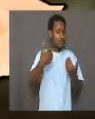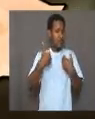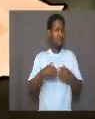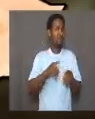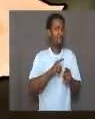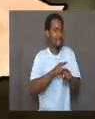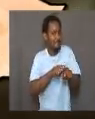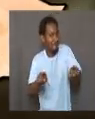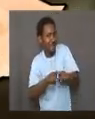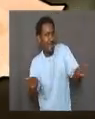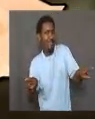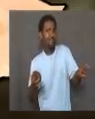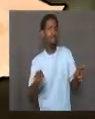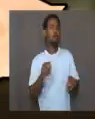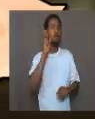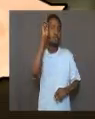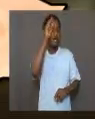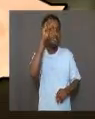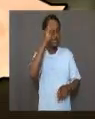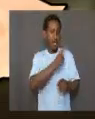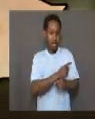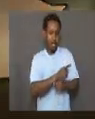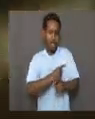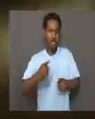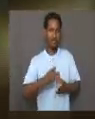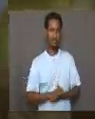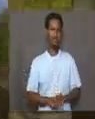divided along cultural lines.